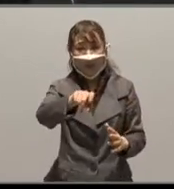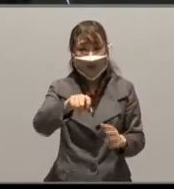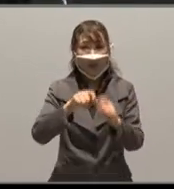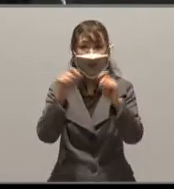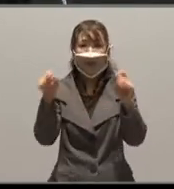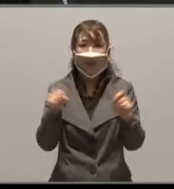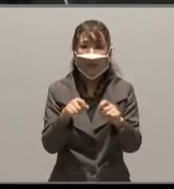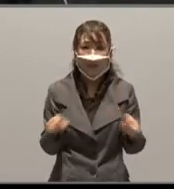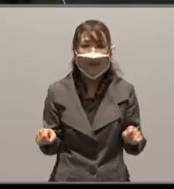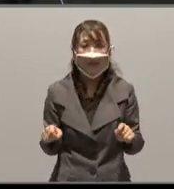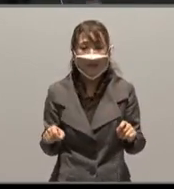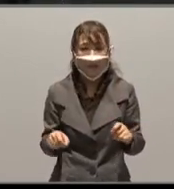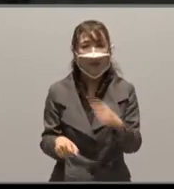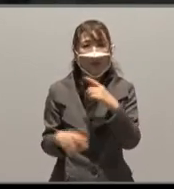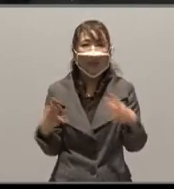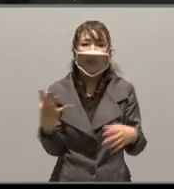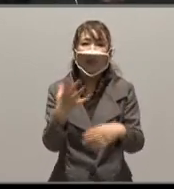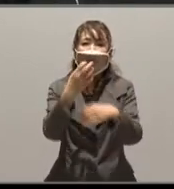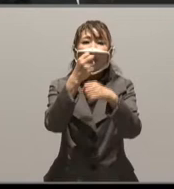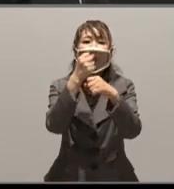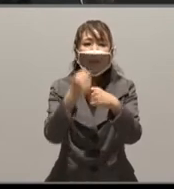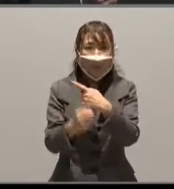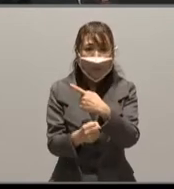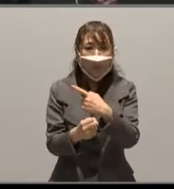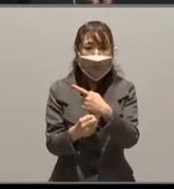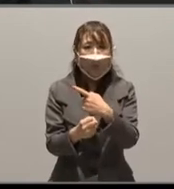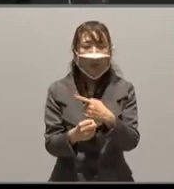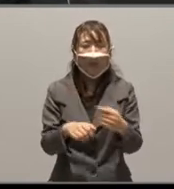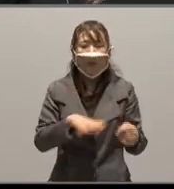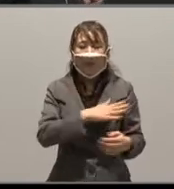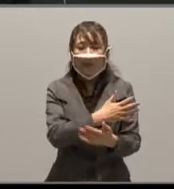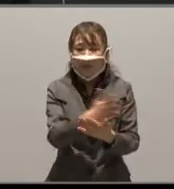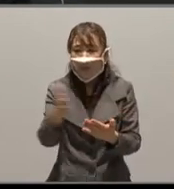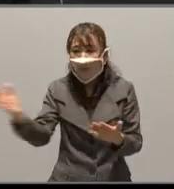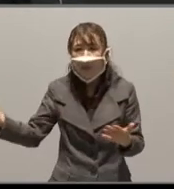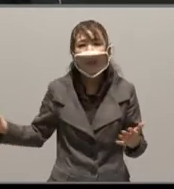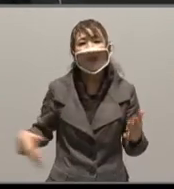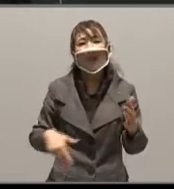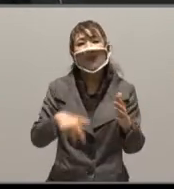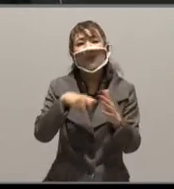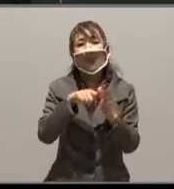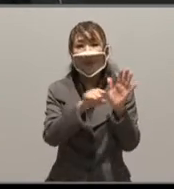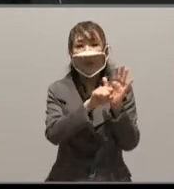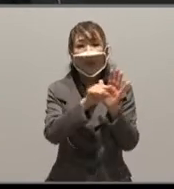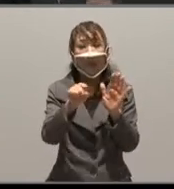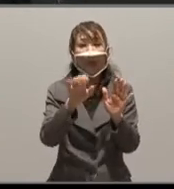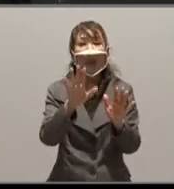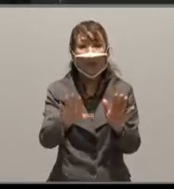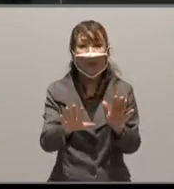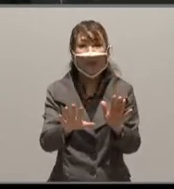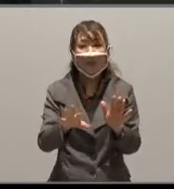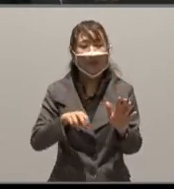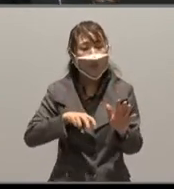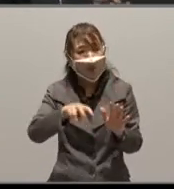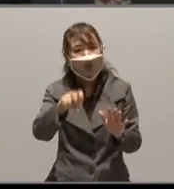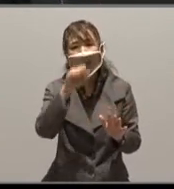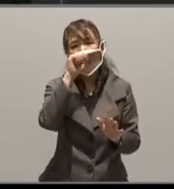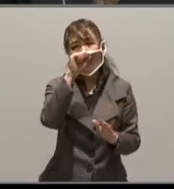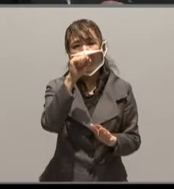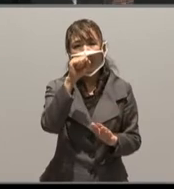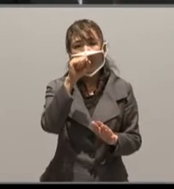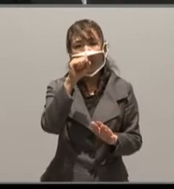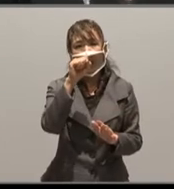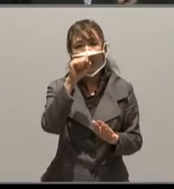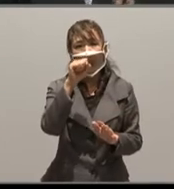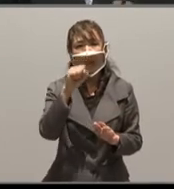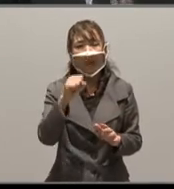one, day two, but it lasts for 7 days. So this is the summary. Forest bathing is effective for all kinds of stresses.